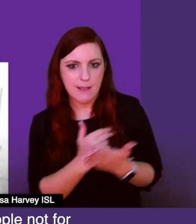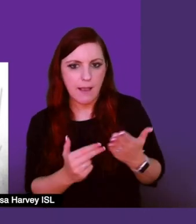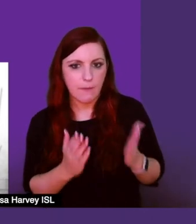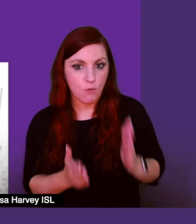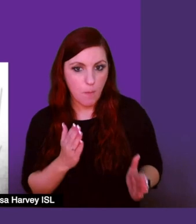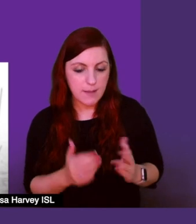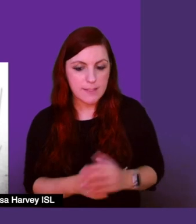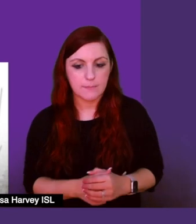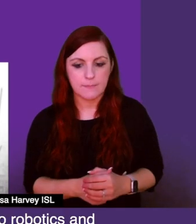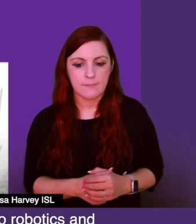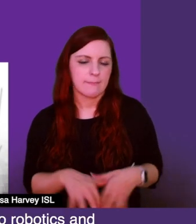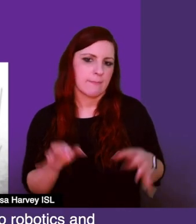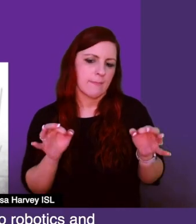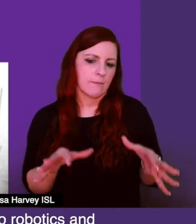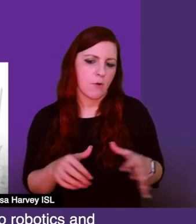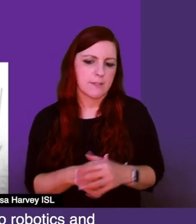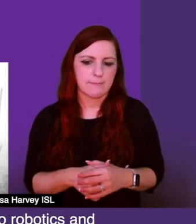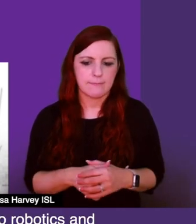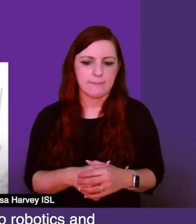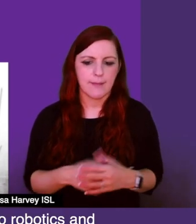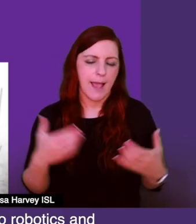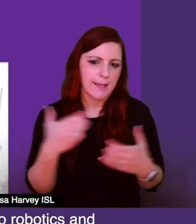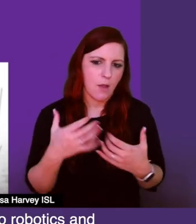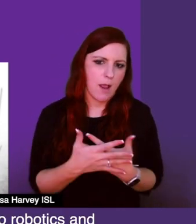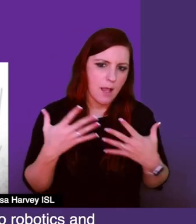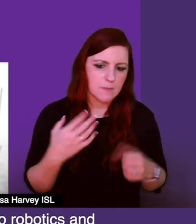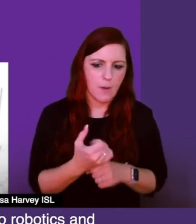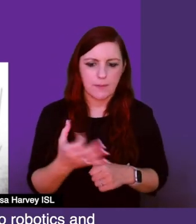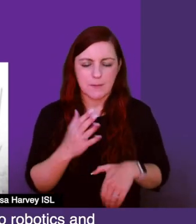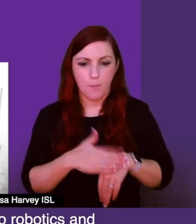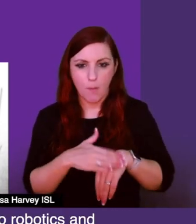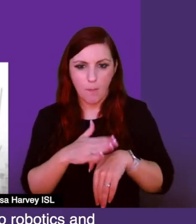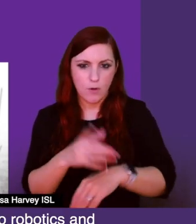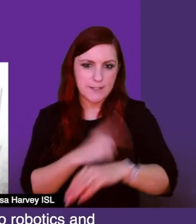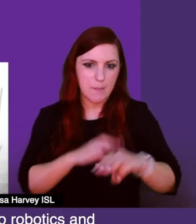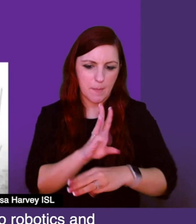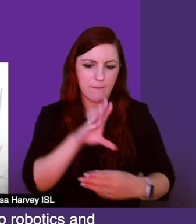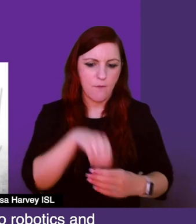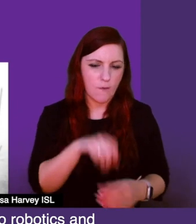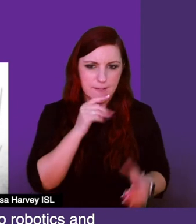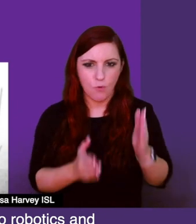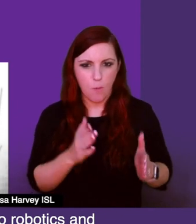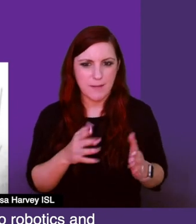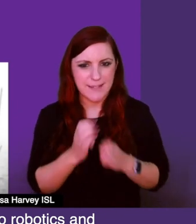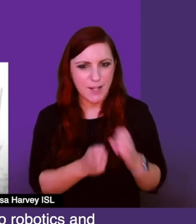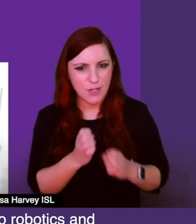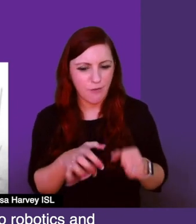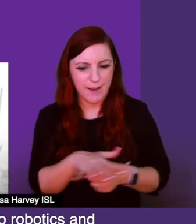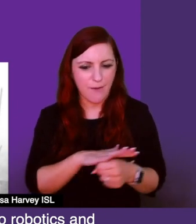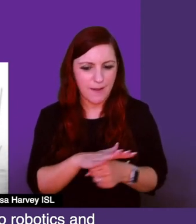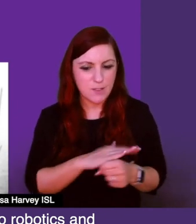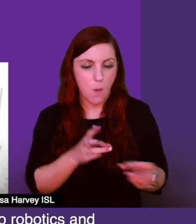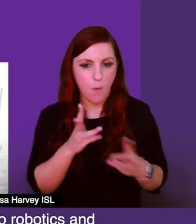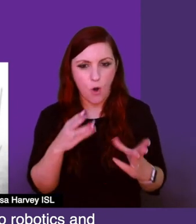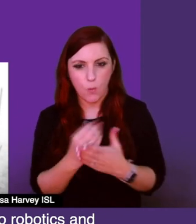design? And I, of course, care a lot about getting more disabled people into robotics and into engineering. So I